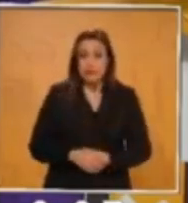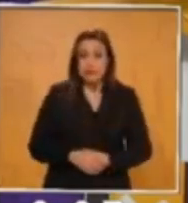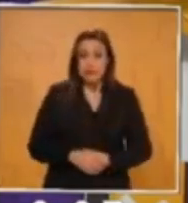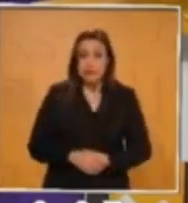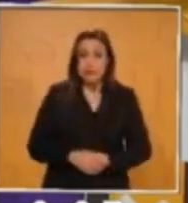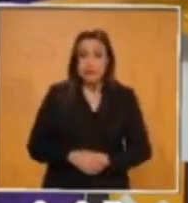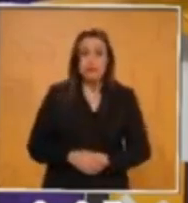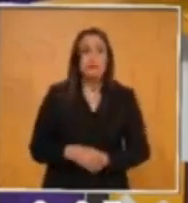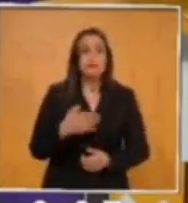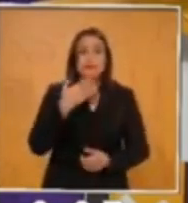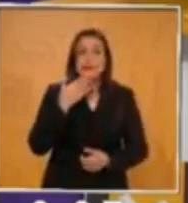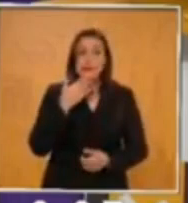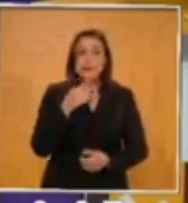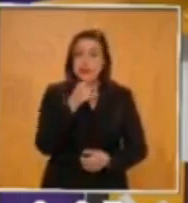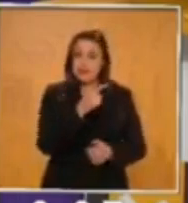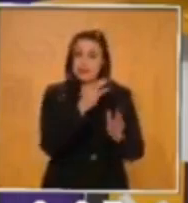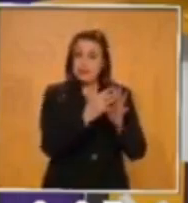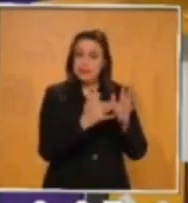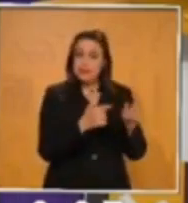Here we have